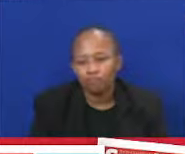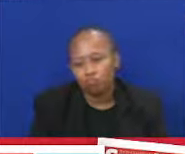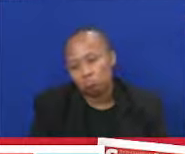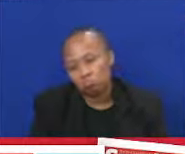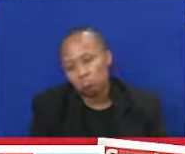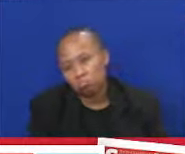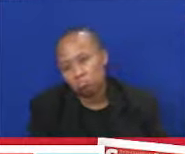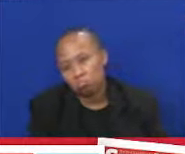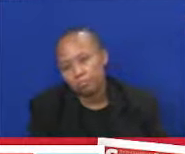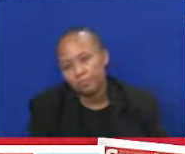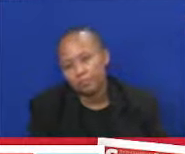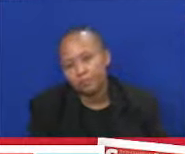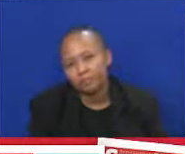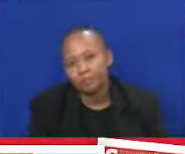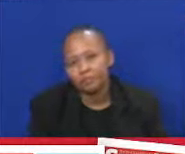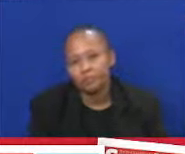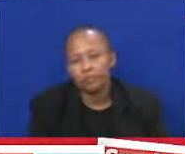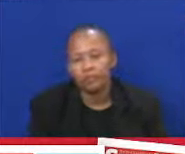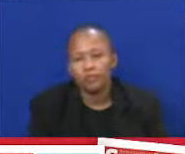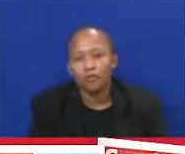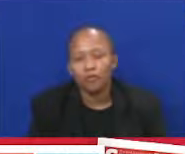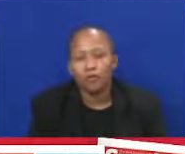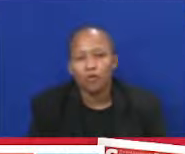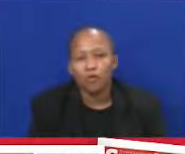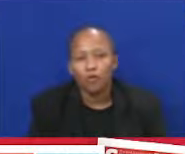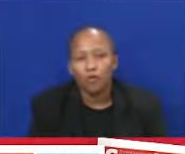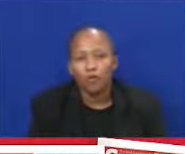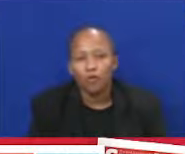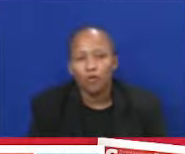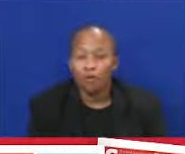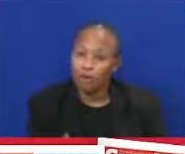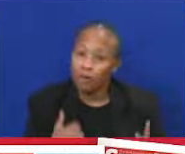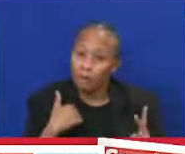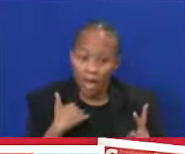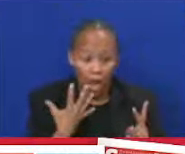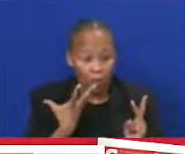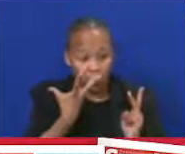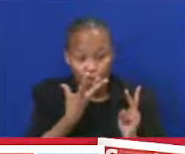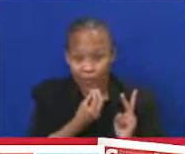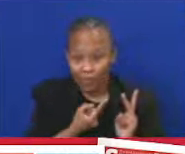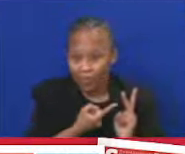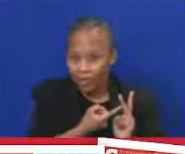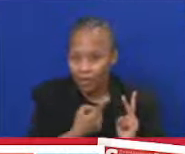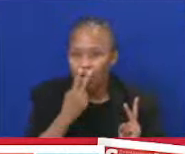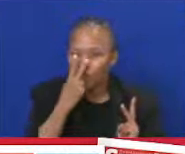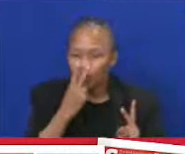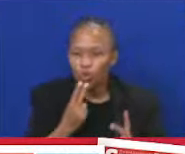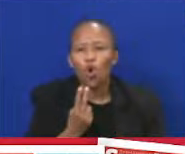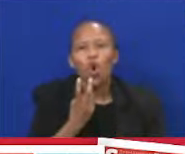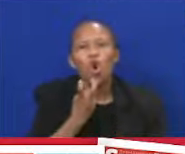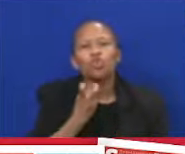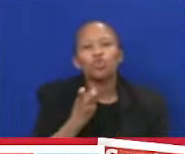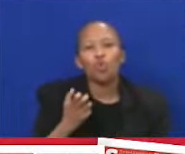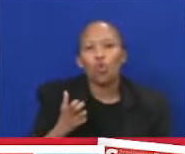I saw two pistols that were on the bed.